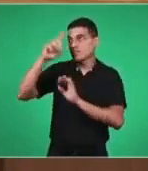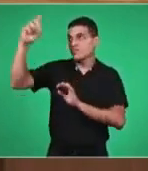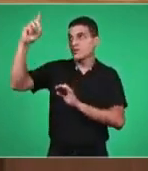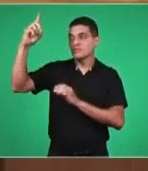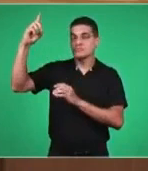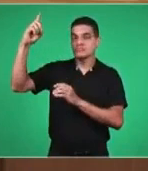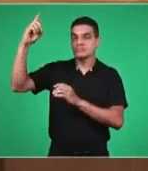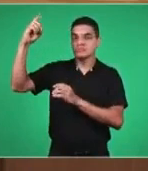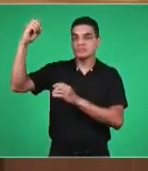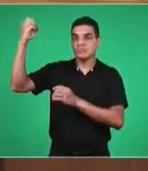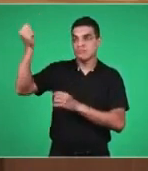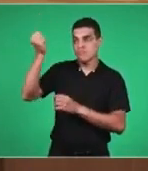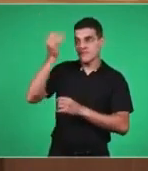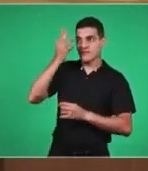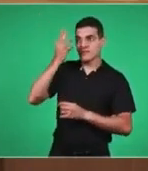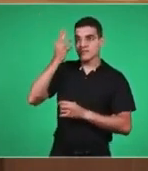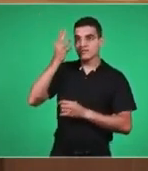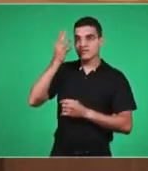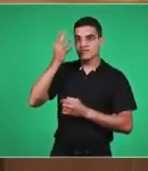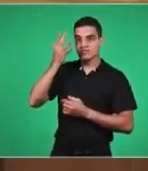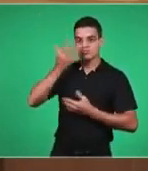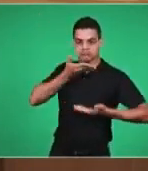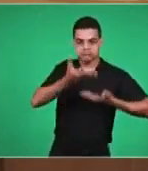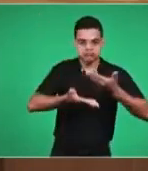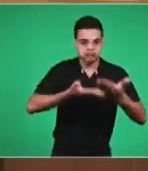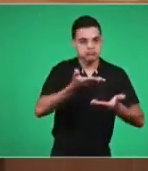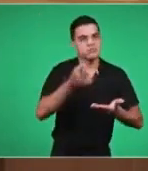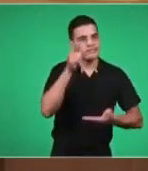in the work of the Lord, part of the service of the Lord.